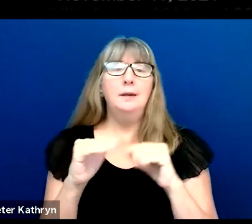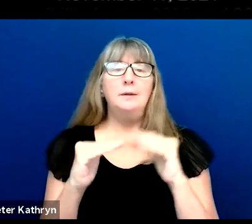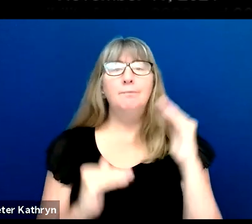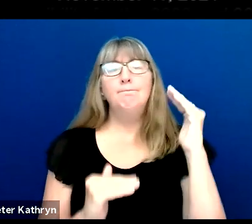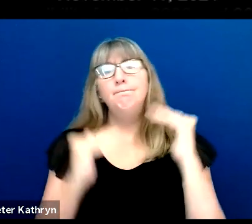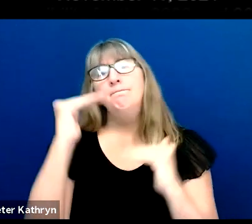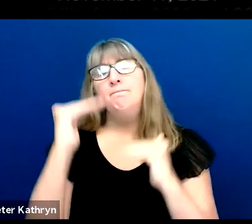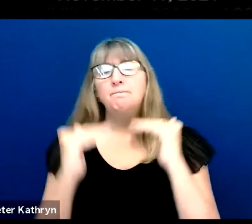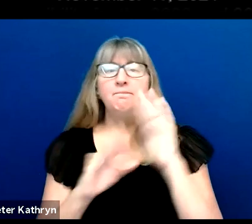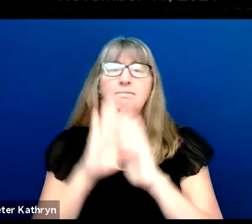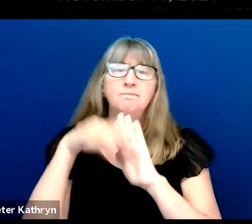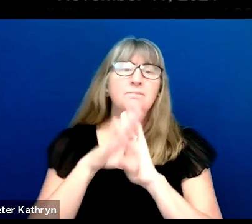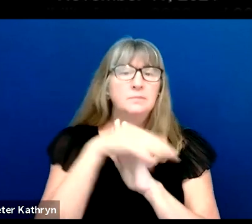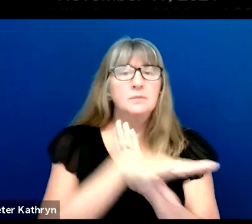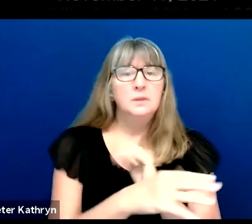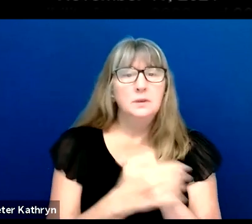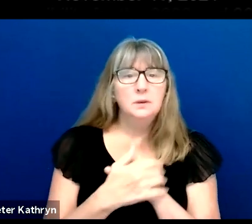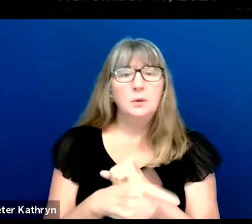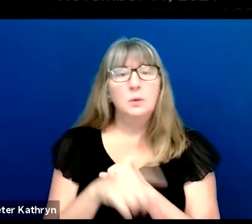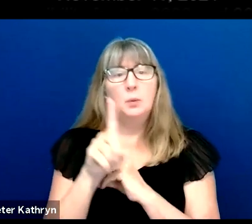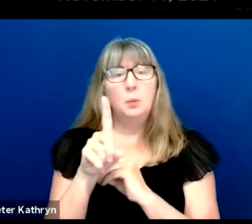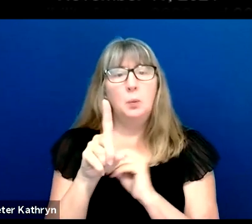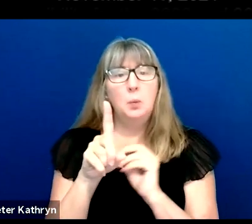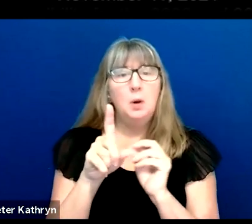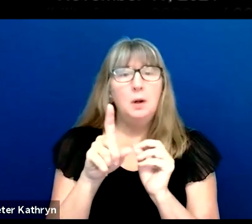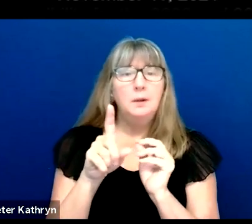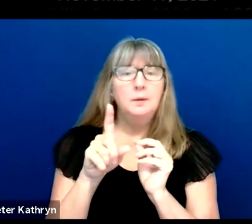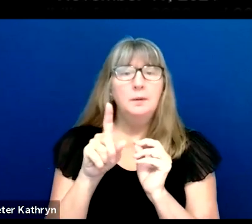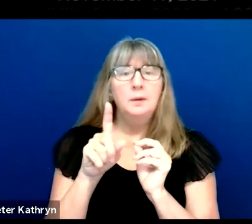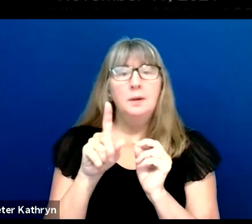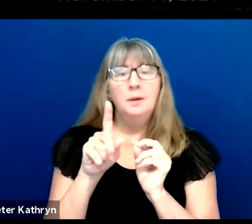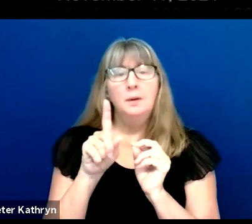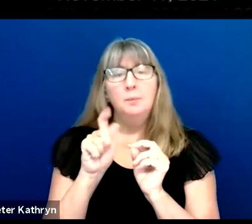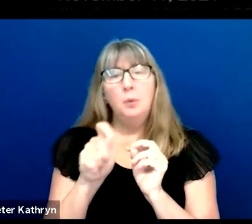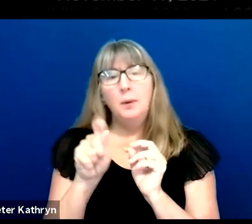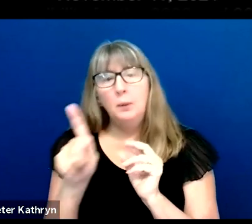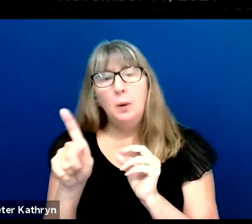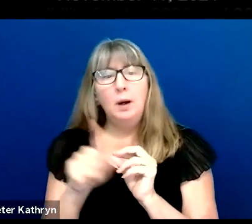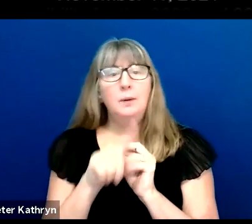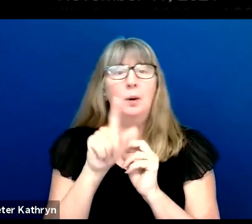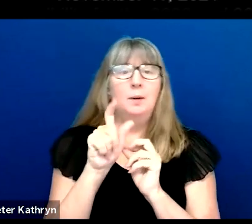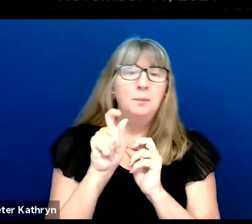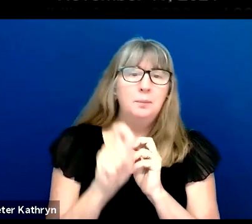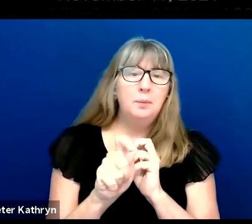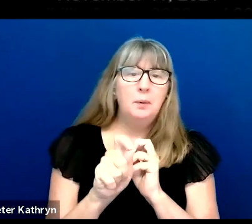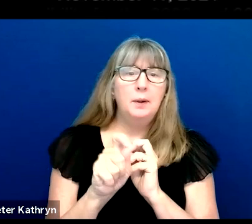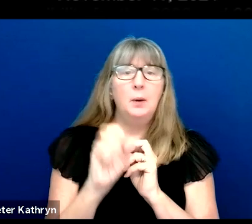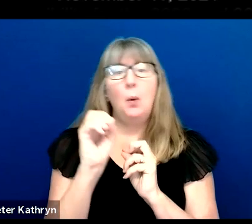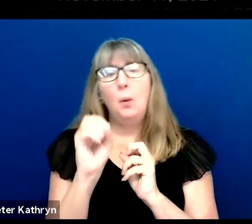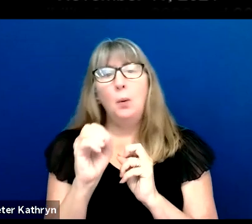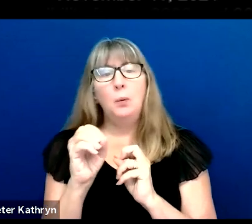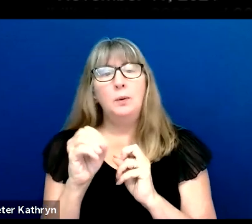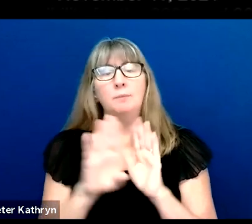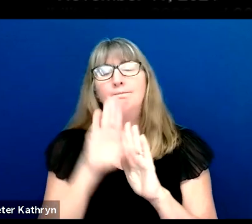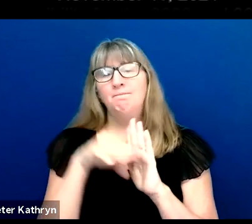1.0, which is an improvement, but still over the scale of millions of people has an impact. And